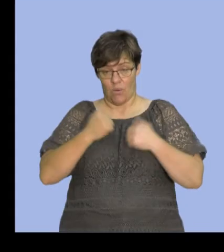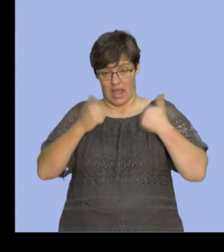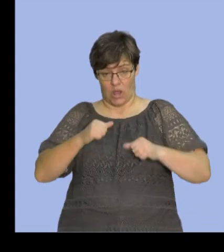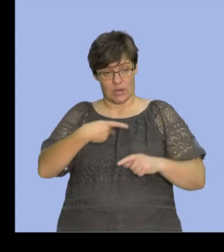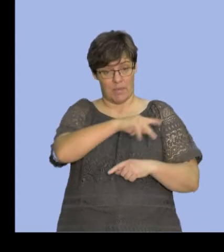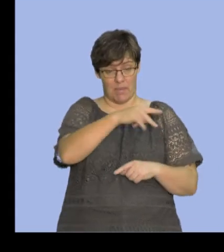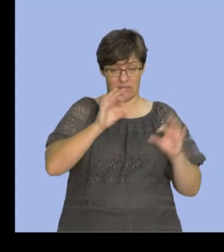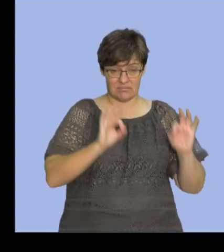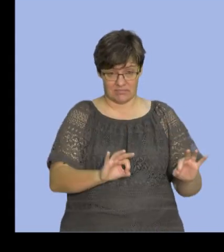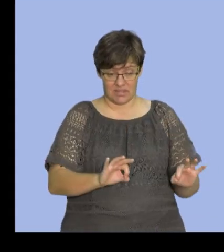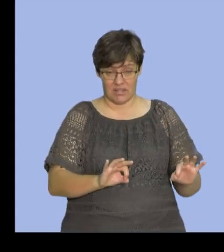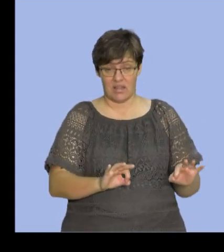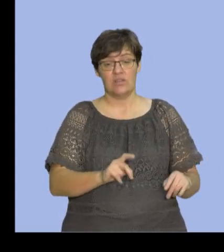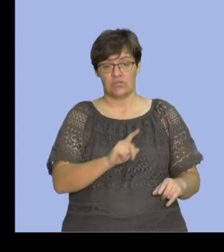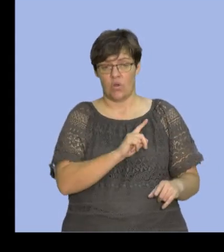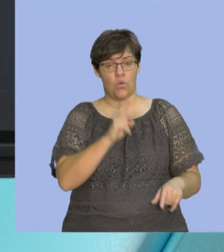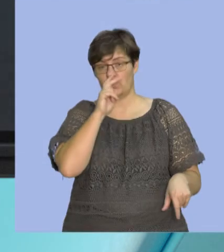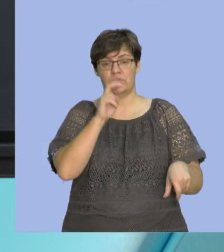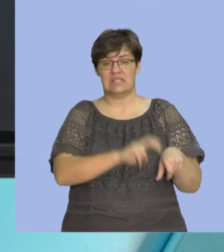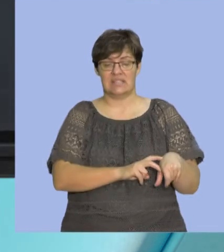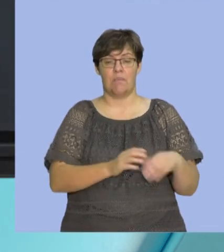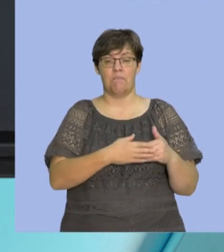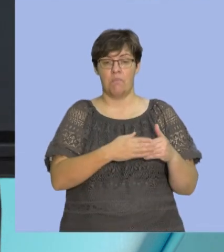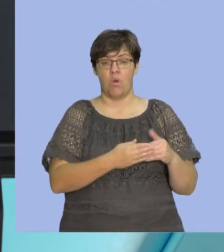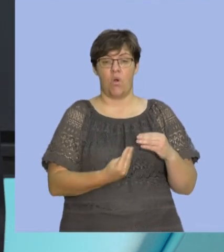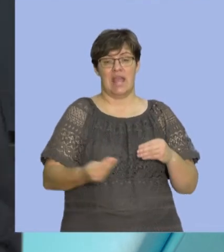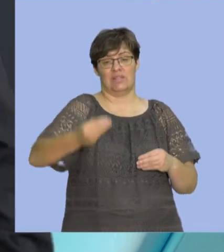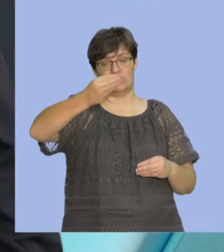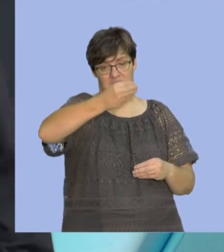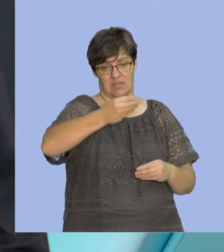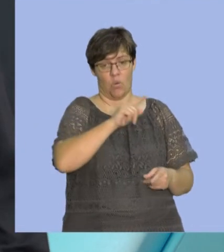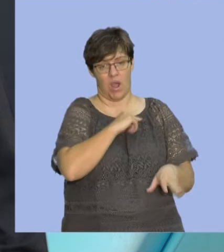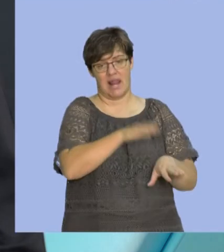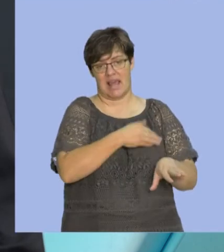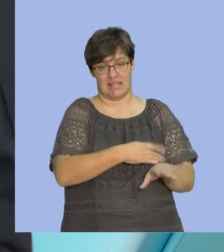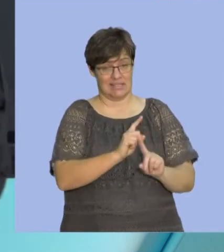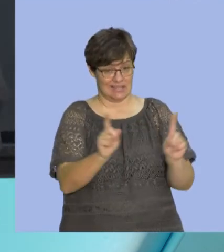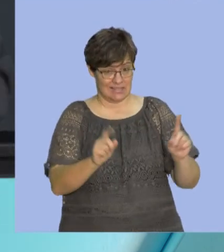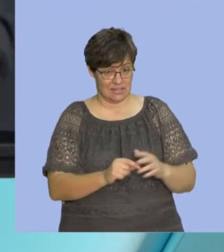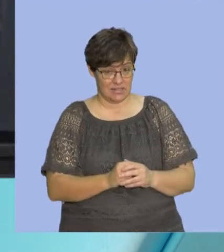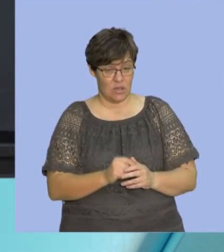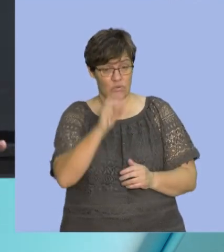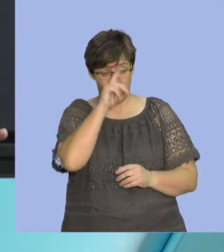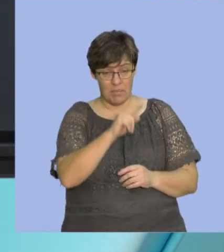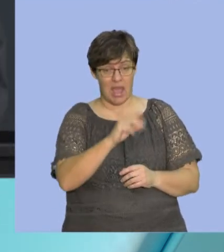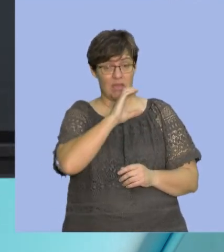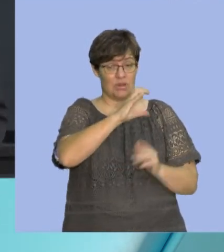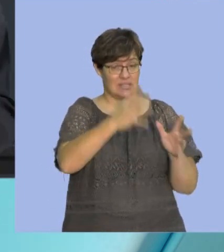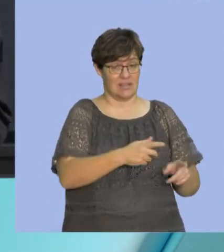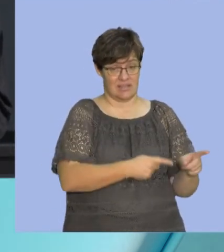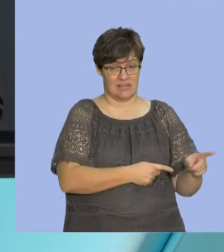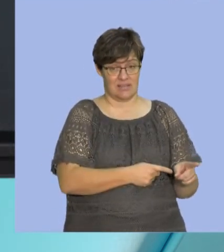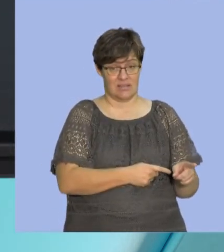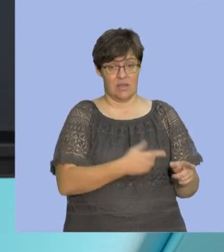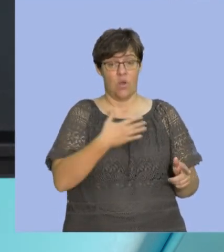on time so that we don't have to pay any interest on our overdue accounts? Remember, we're dealing with creditors, and we